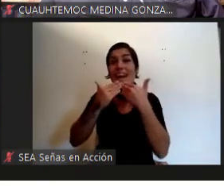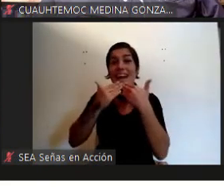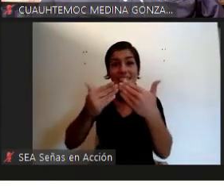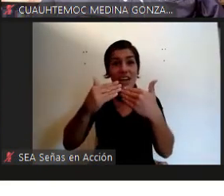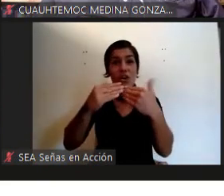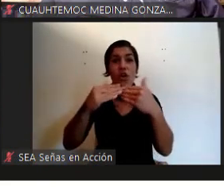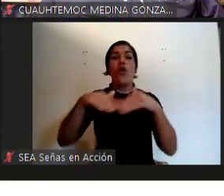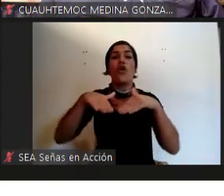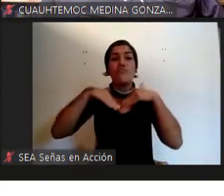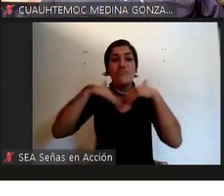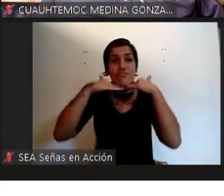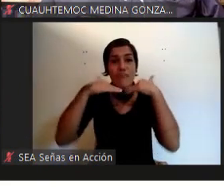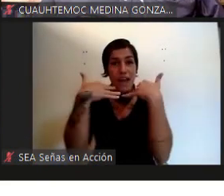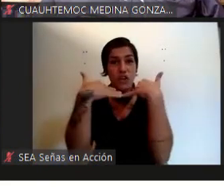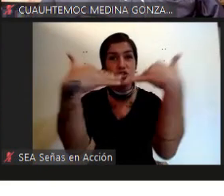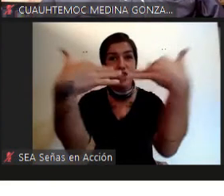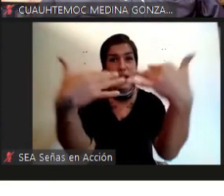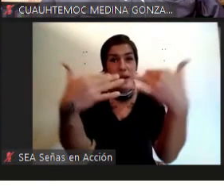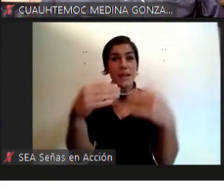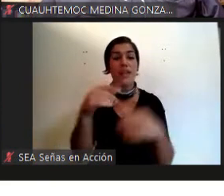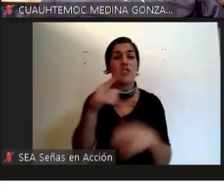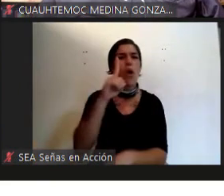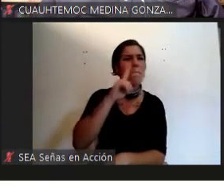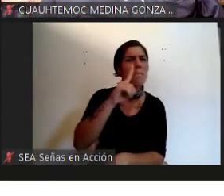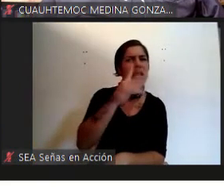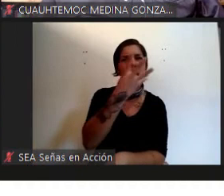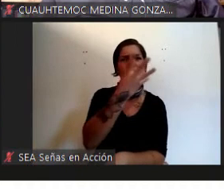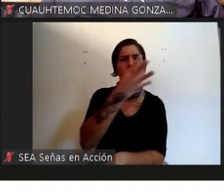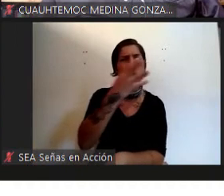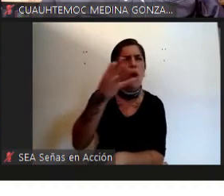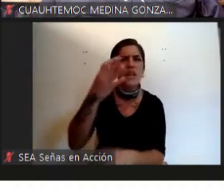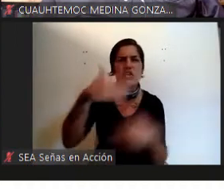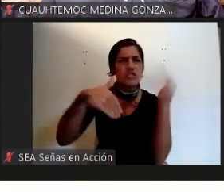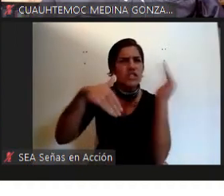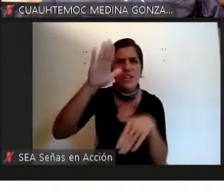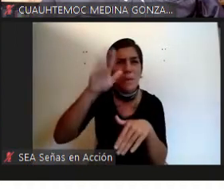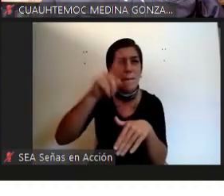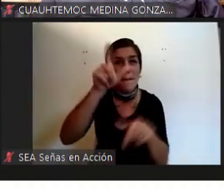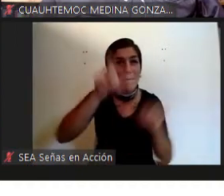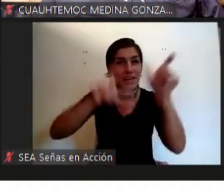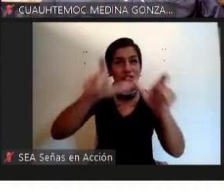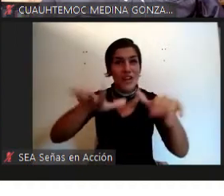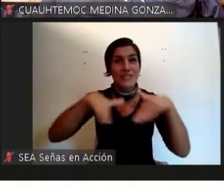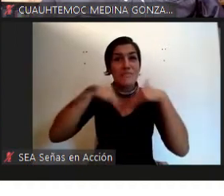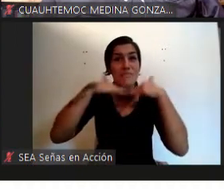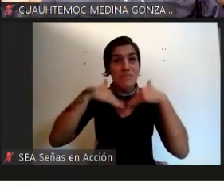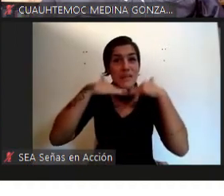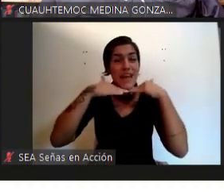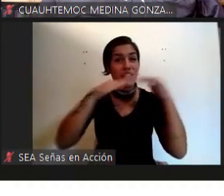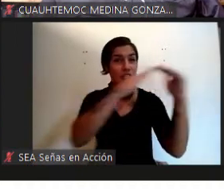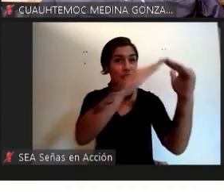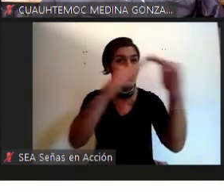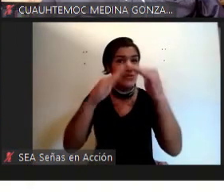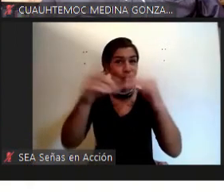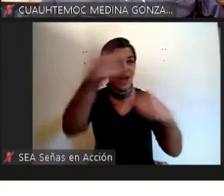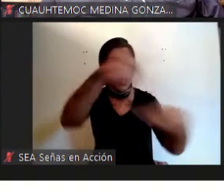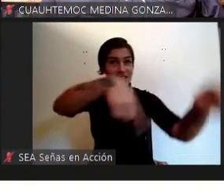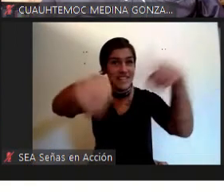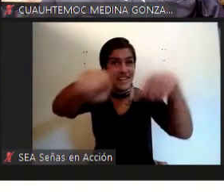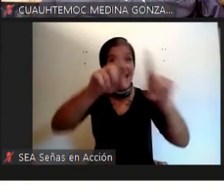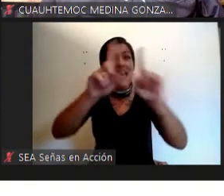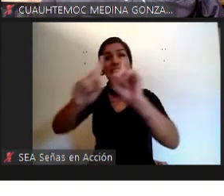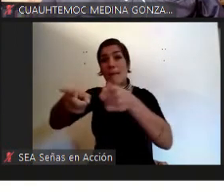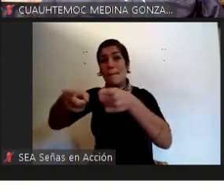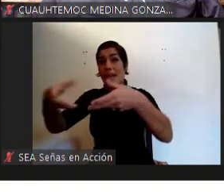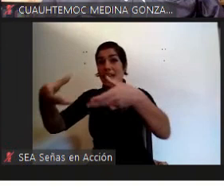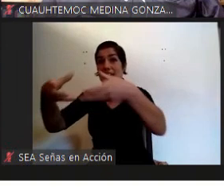400, the 1,400 people who are on the Spanish channel, and the people who